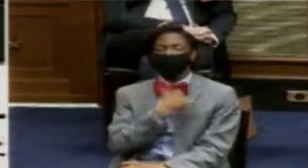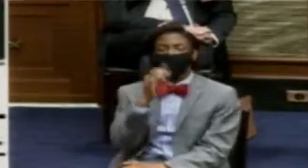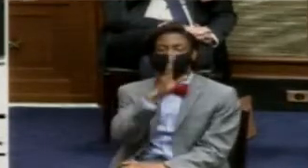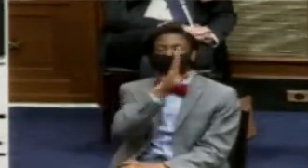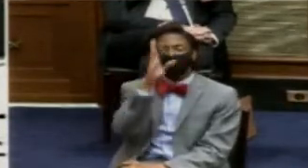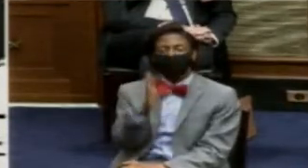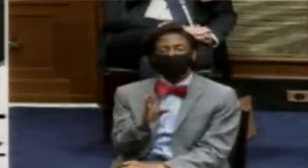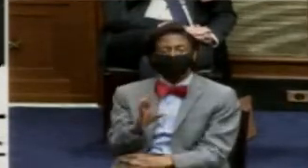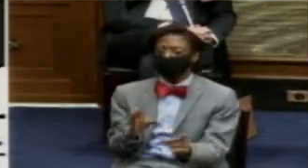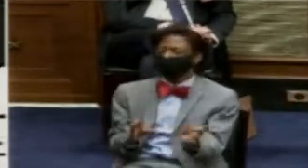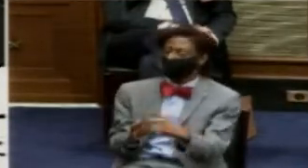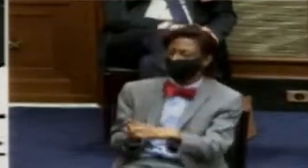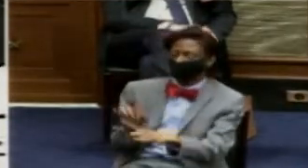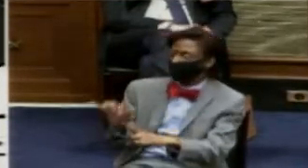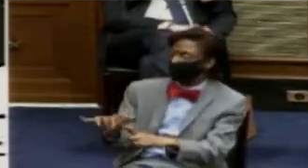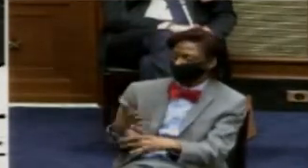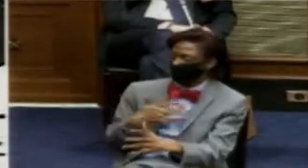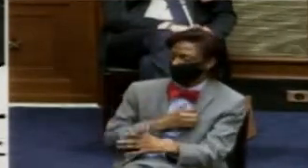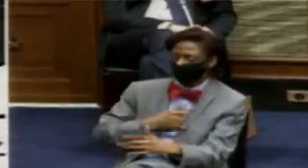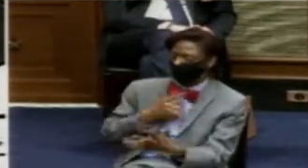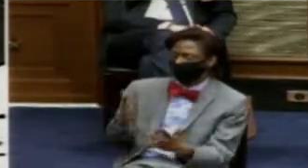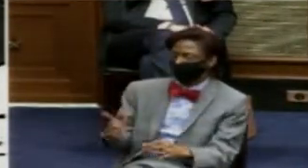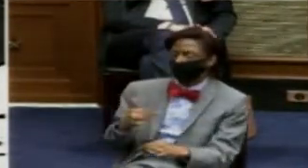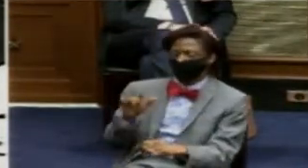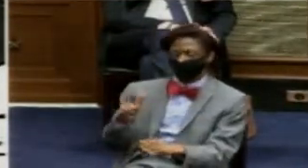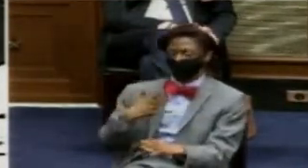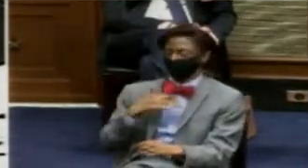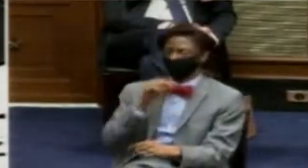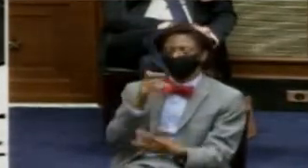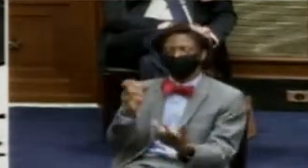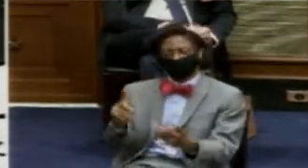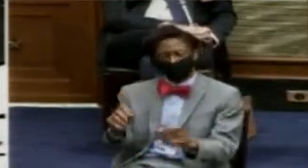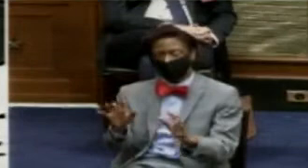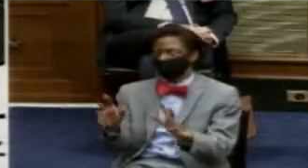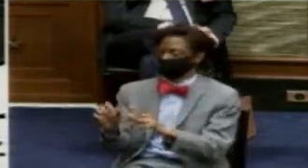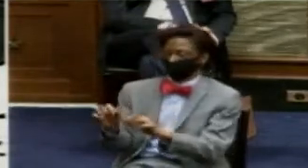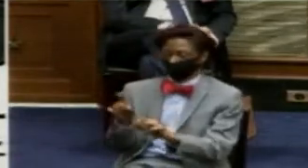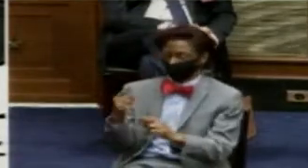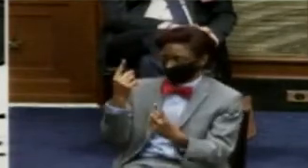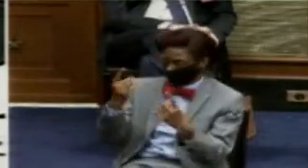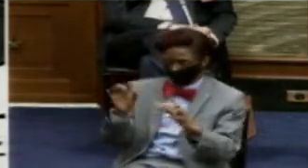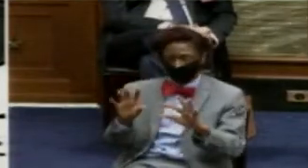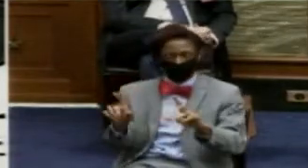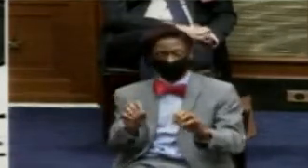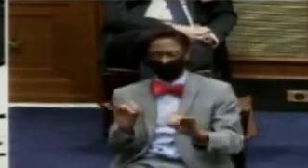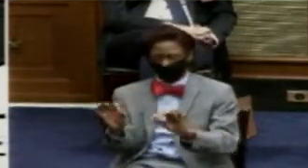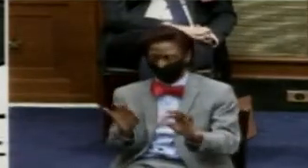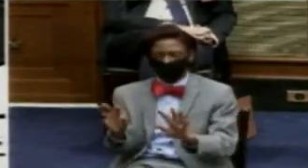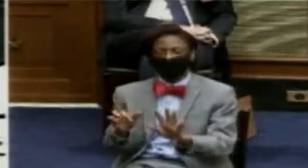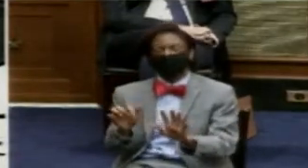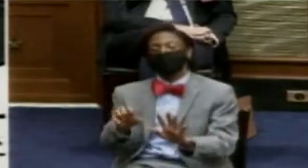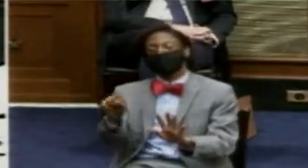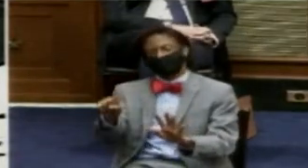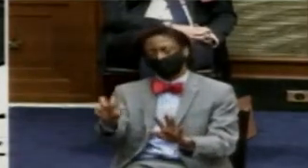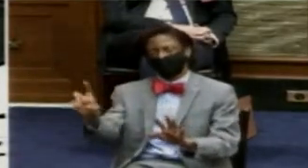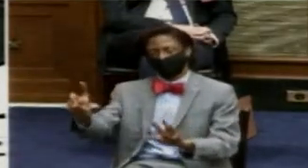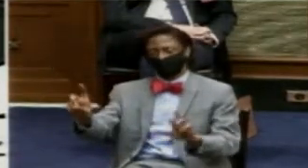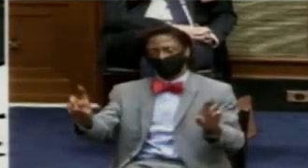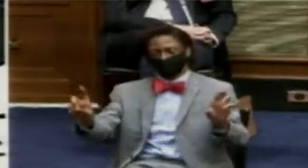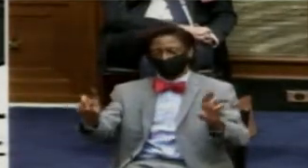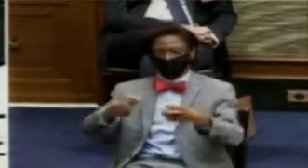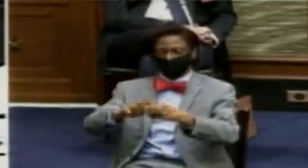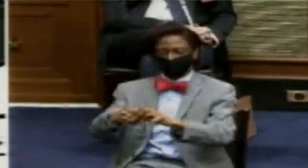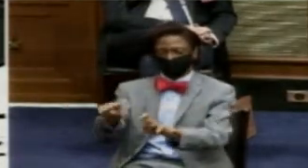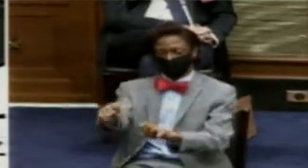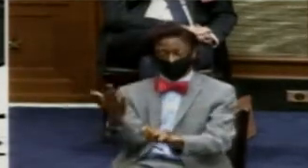couched the issue of DC That's a good answer, but it's not the question. Okay. Would you consider it a bipartisan issue? It is a bipartisan issue, and